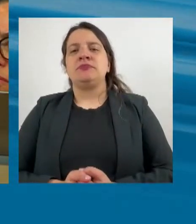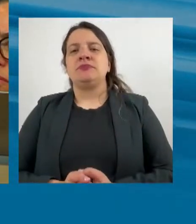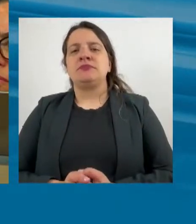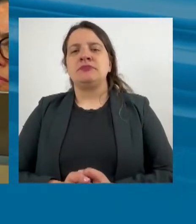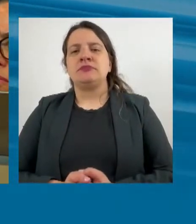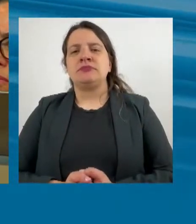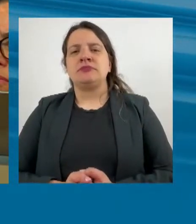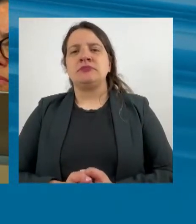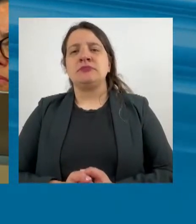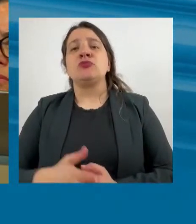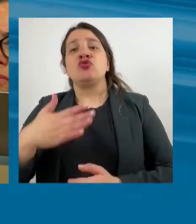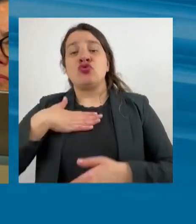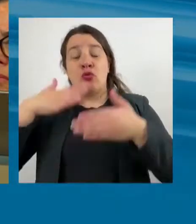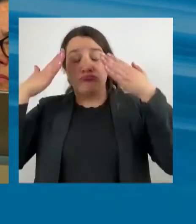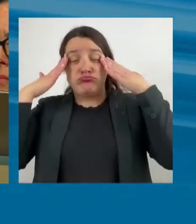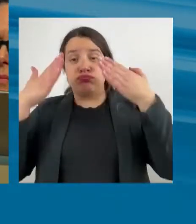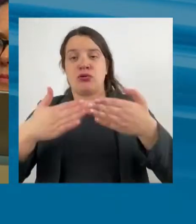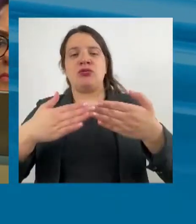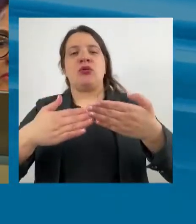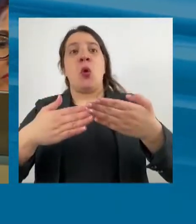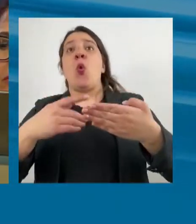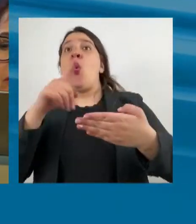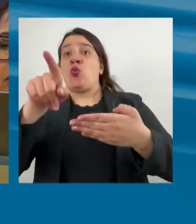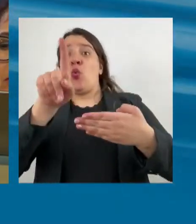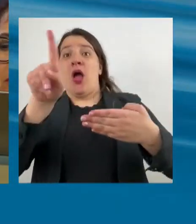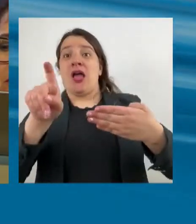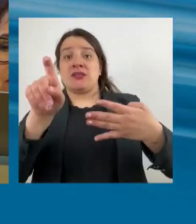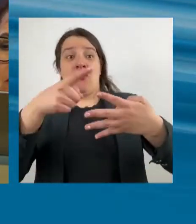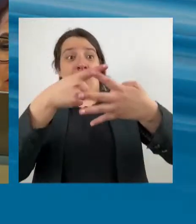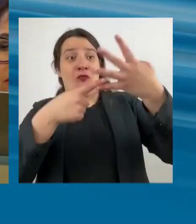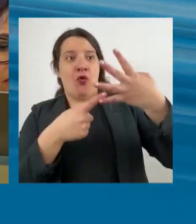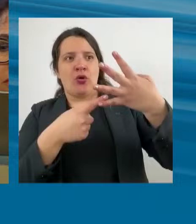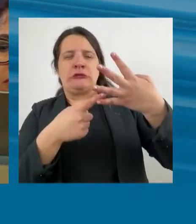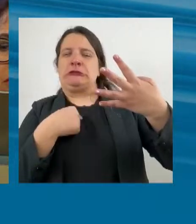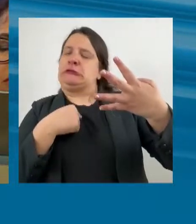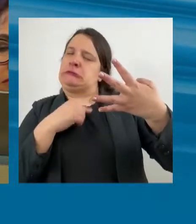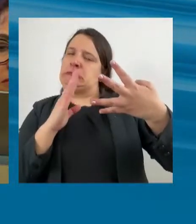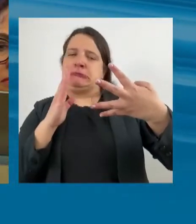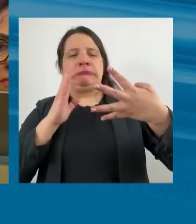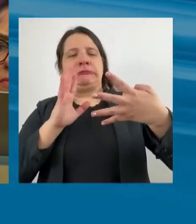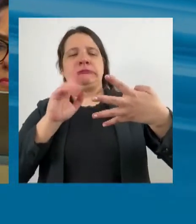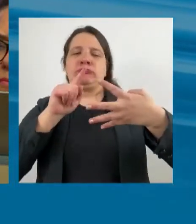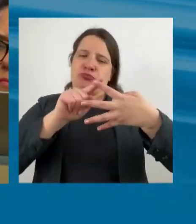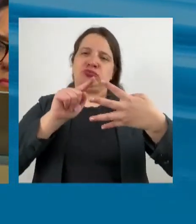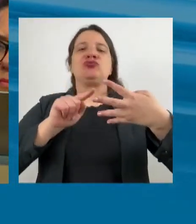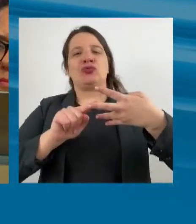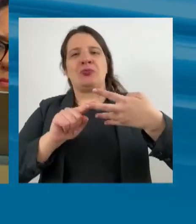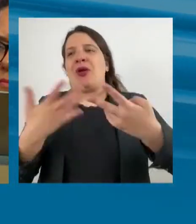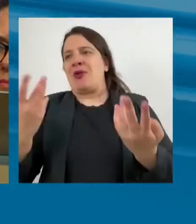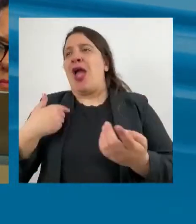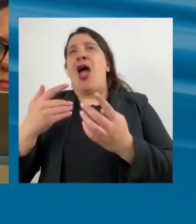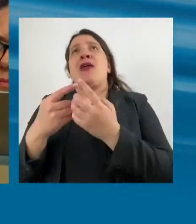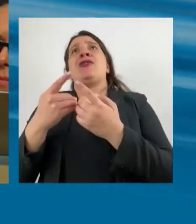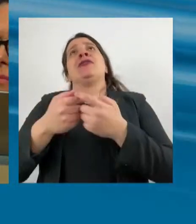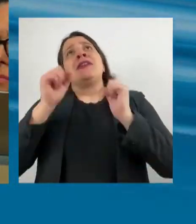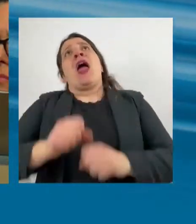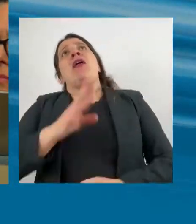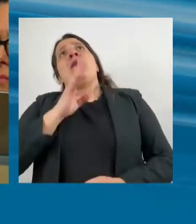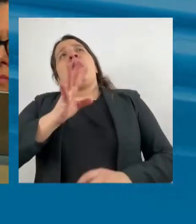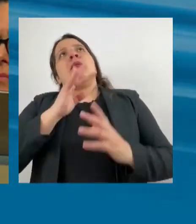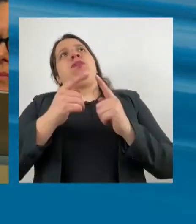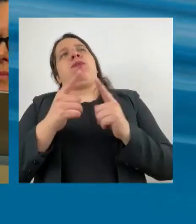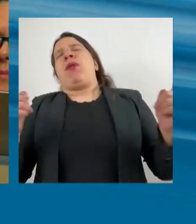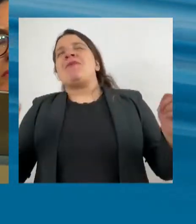dialogue. I would like to focus on two of those four questions because I think that they are quite broad and we have